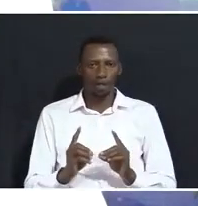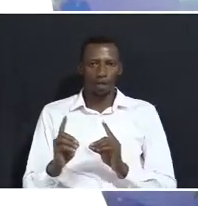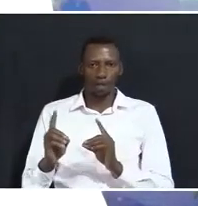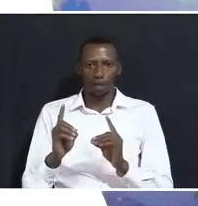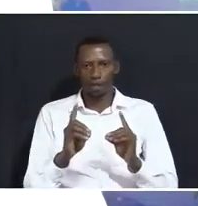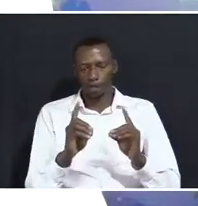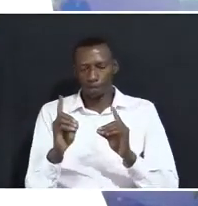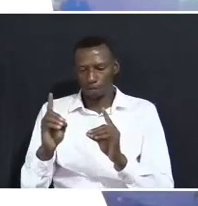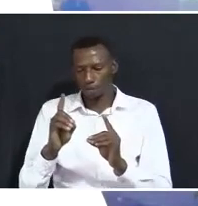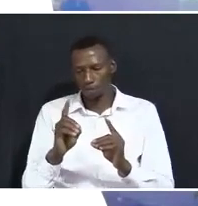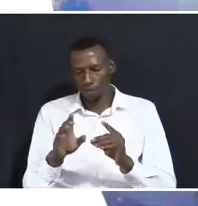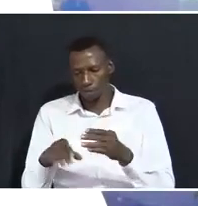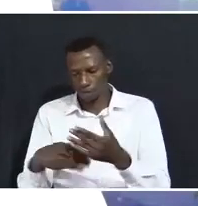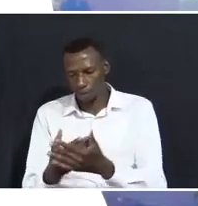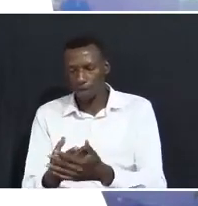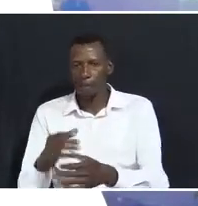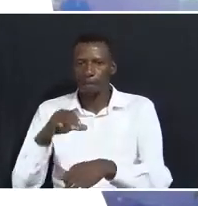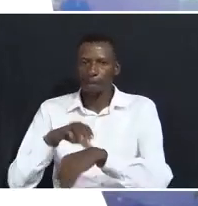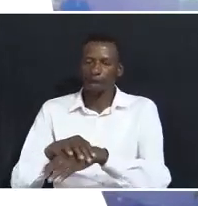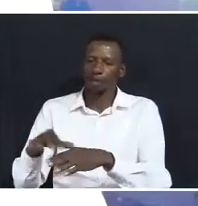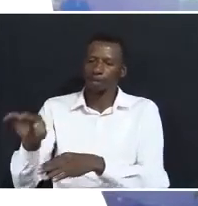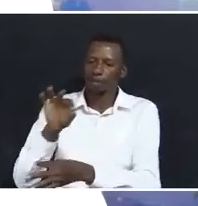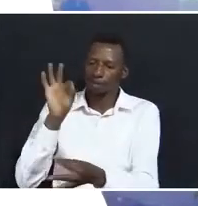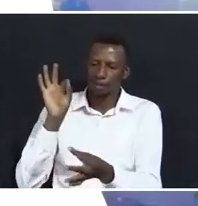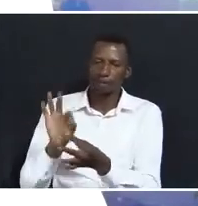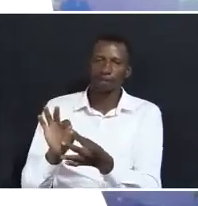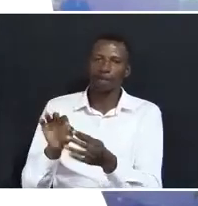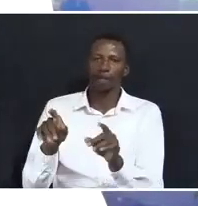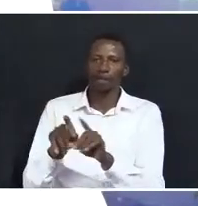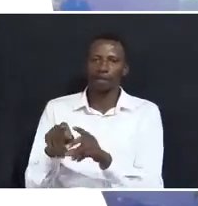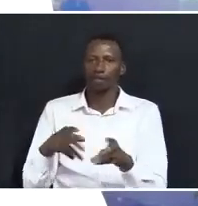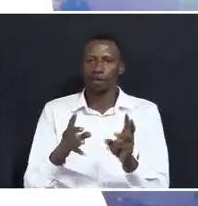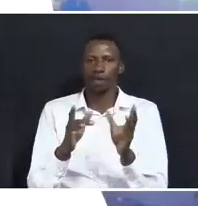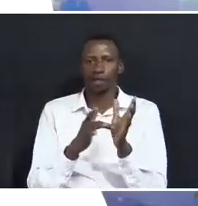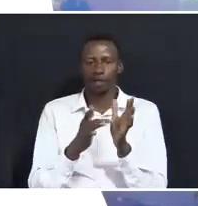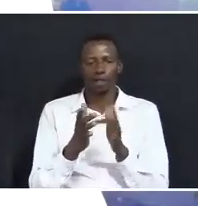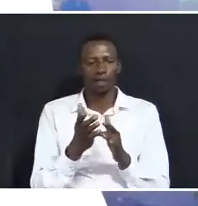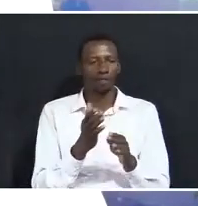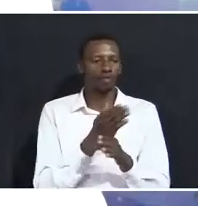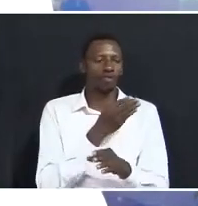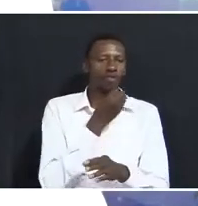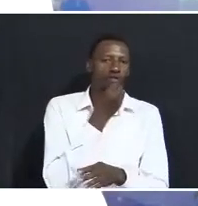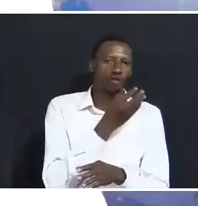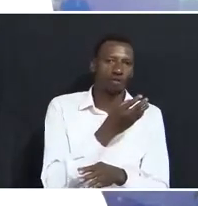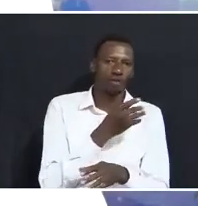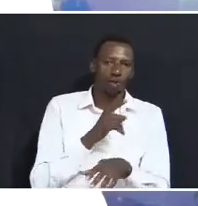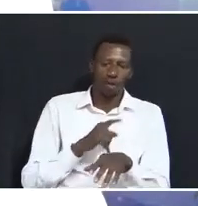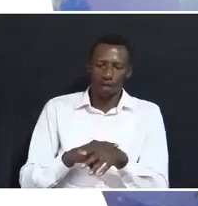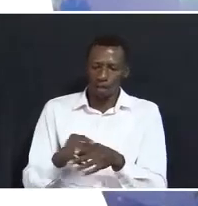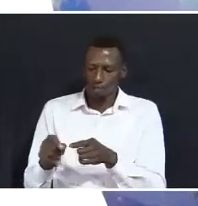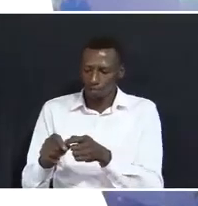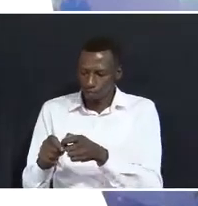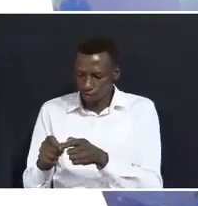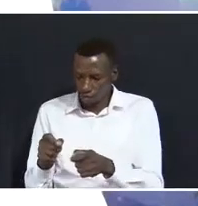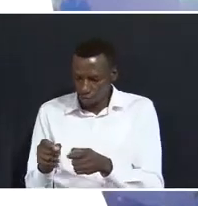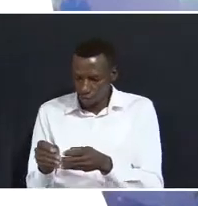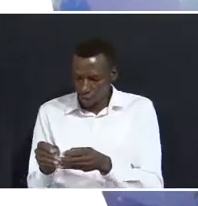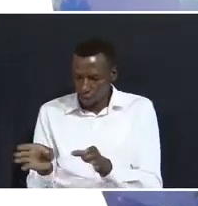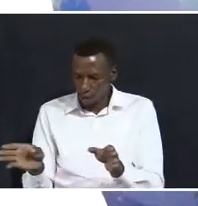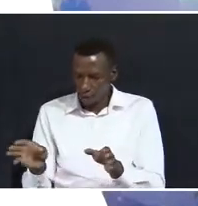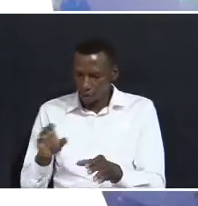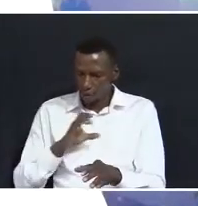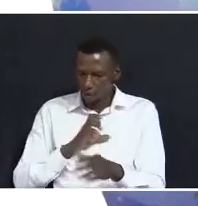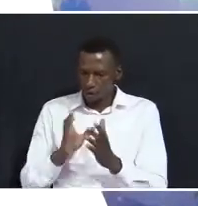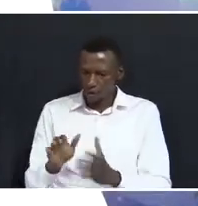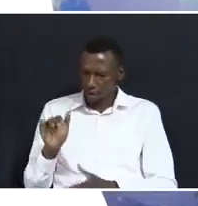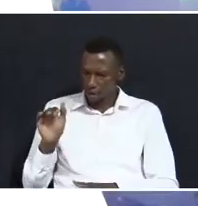and found it exactly as he had told them. And as they were losing the colt, the owners asked them, why